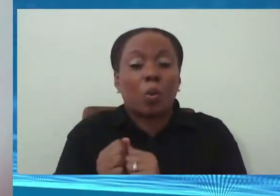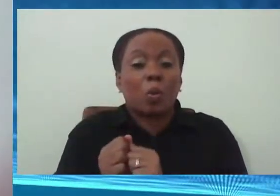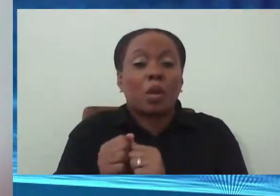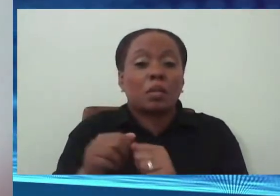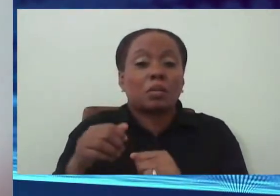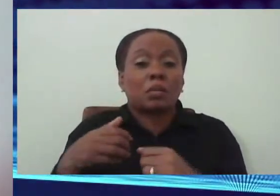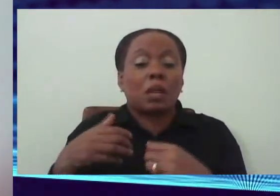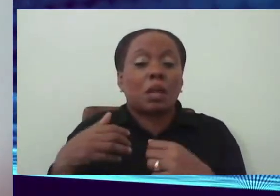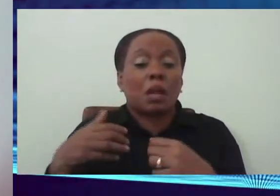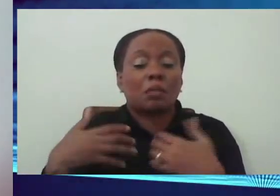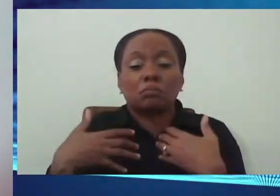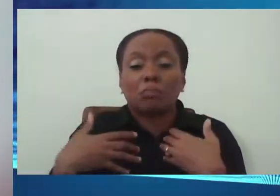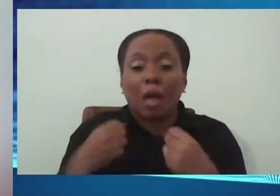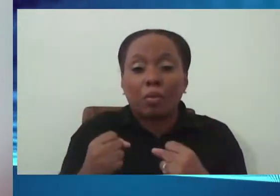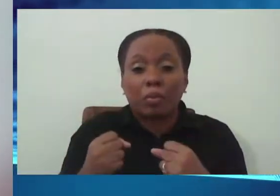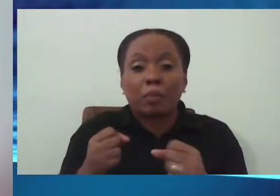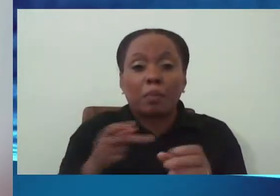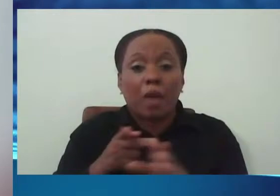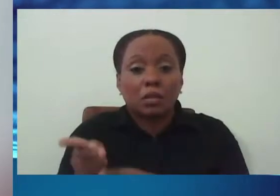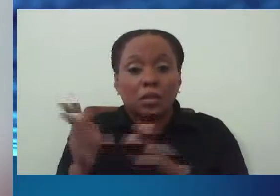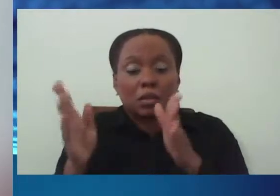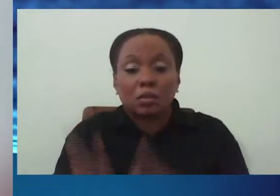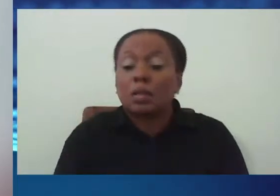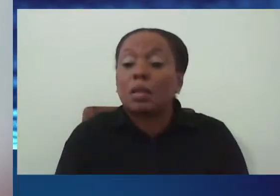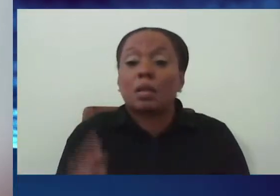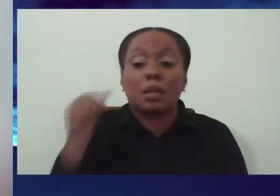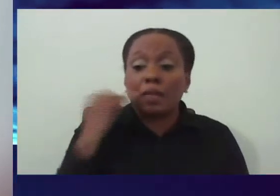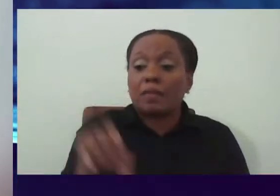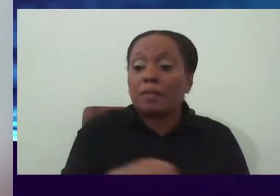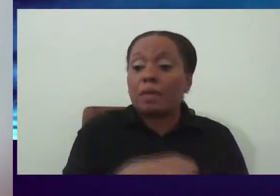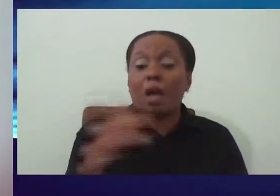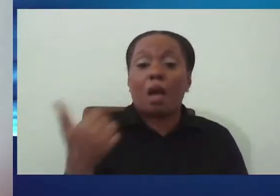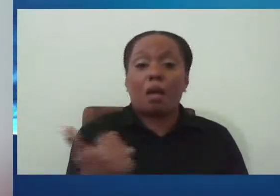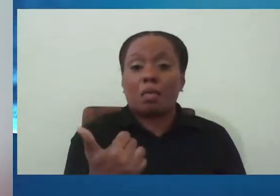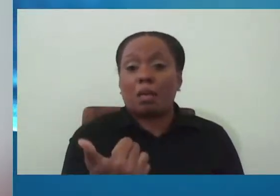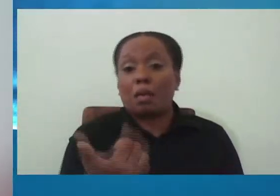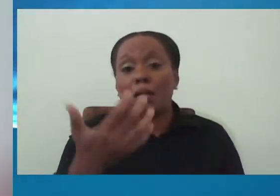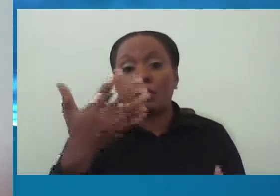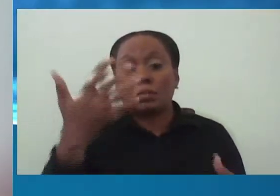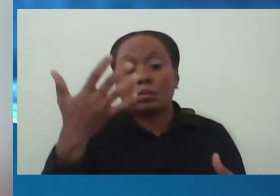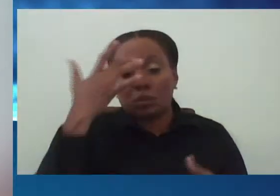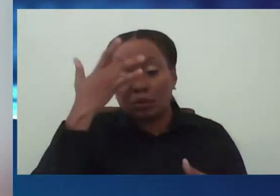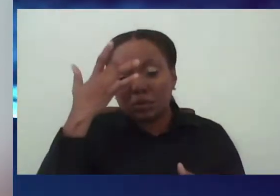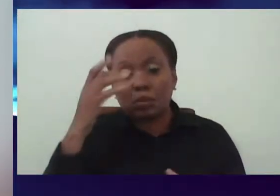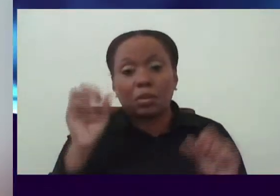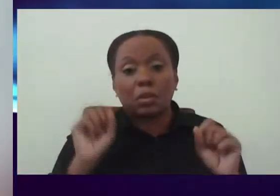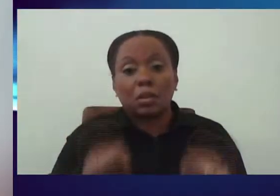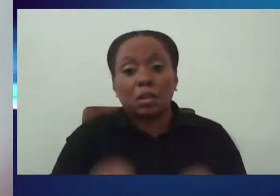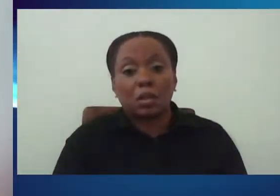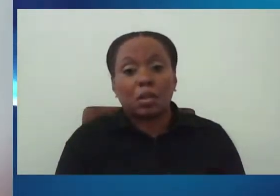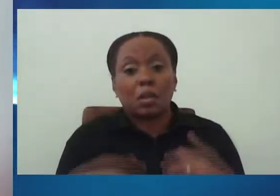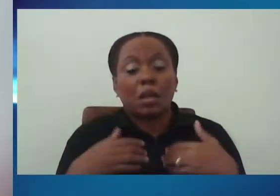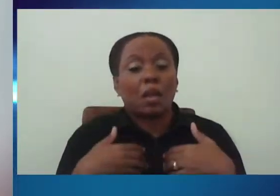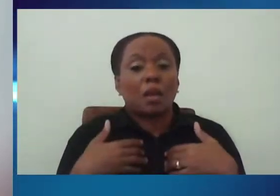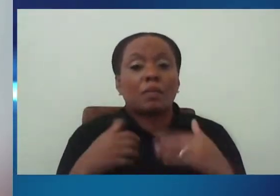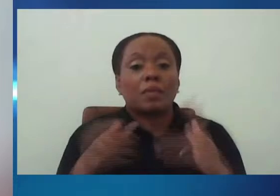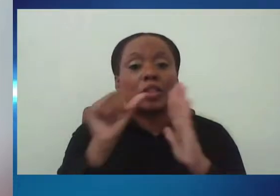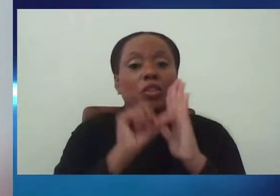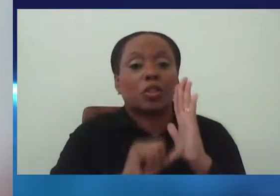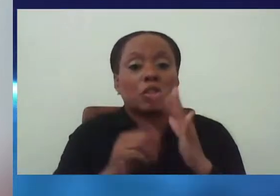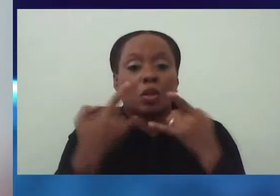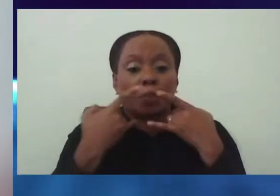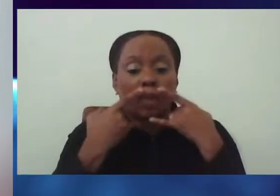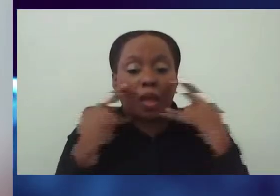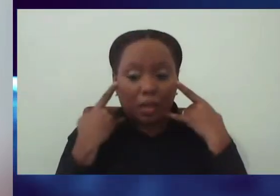generally interacting with them with other infection prevention and control measures in place, they can actually wear a well-fitting surgical